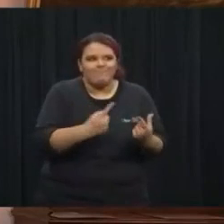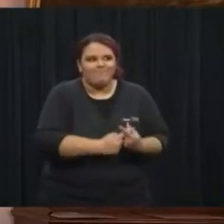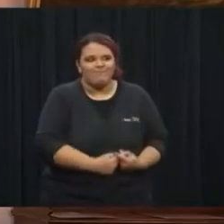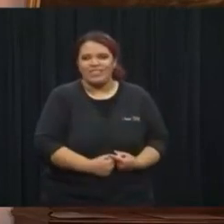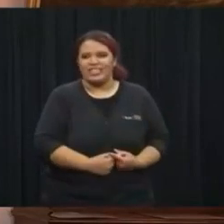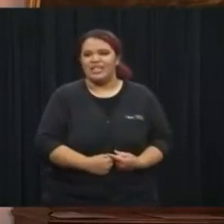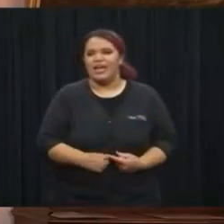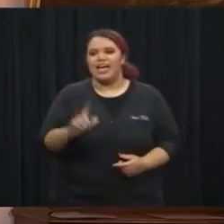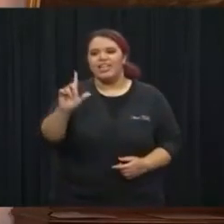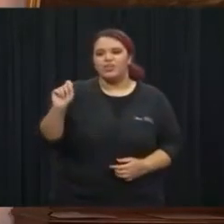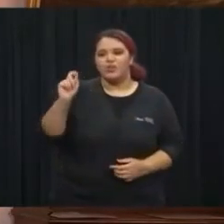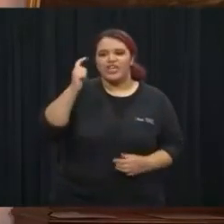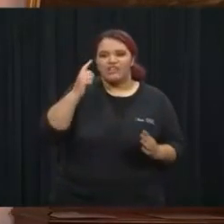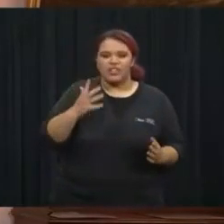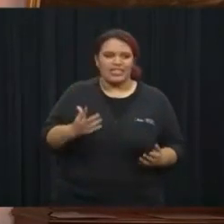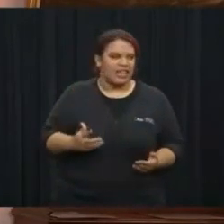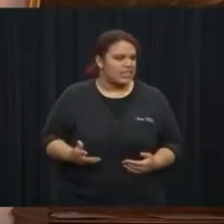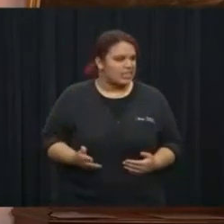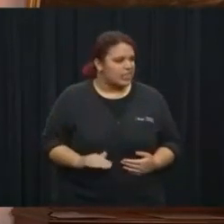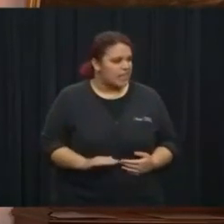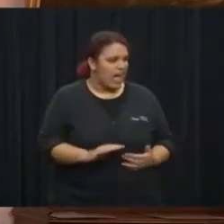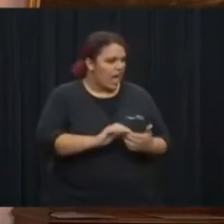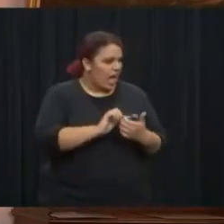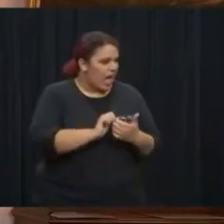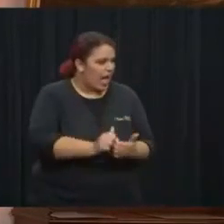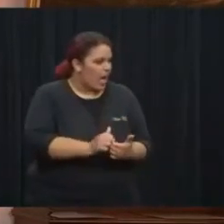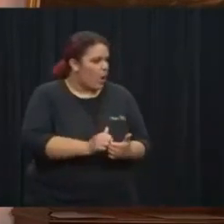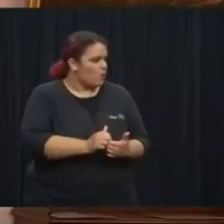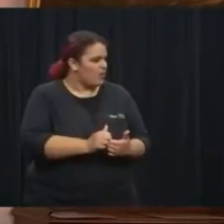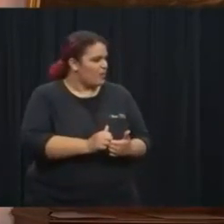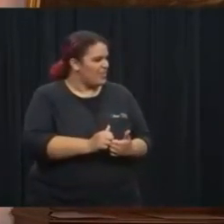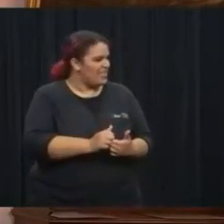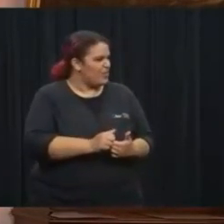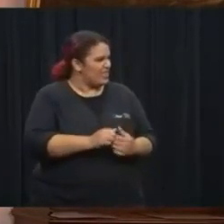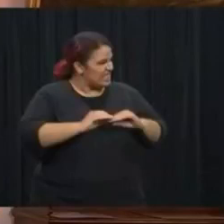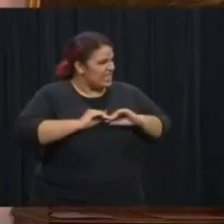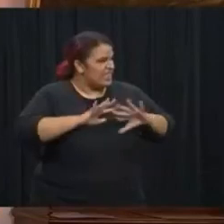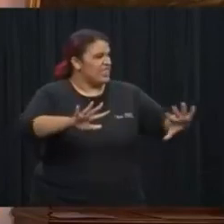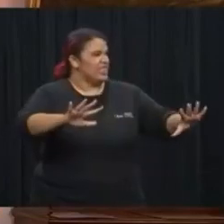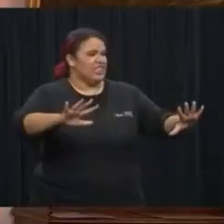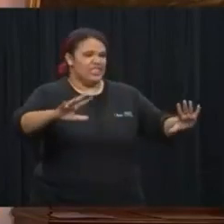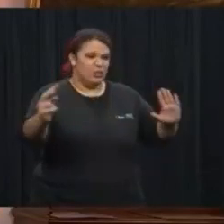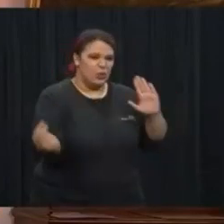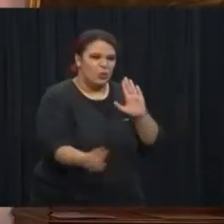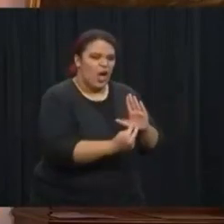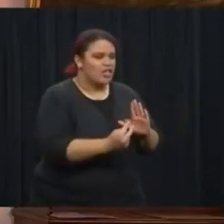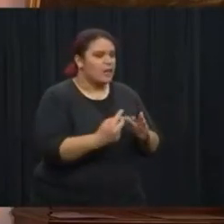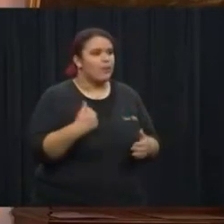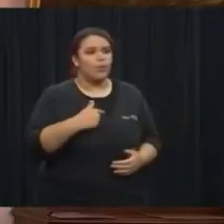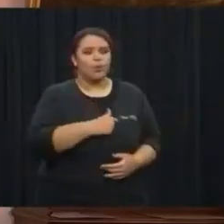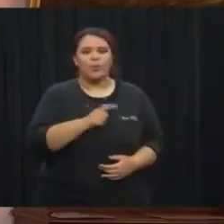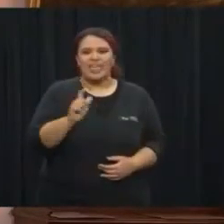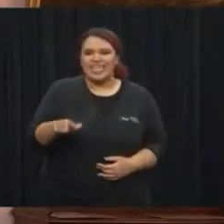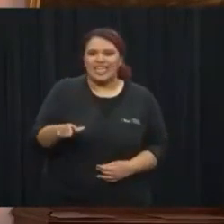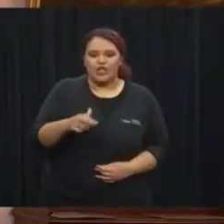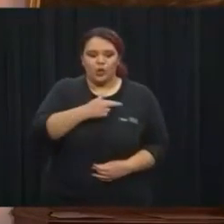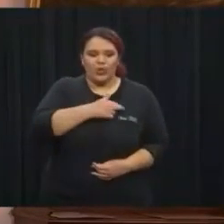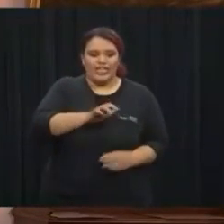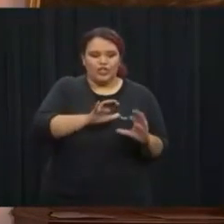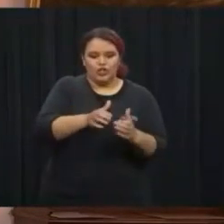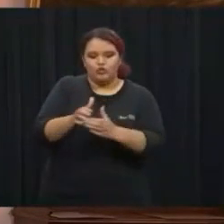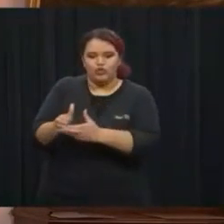our materials translated, and that work is ongoing and needs to catch up, absolutely. I